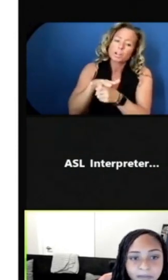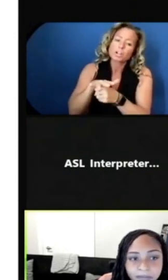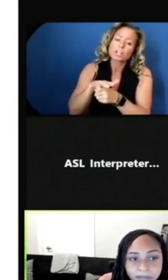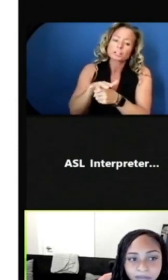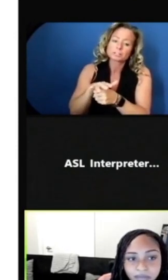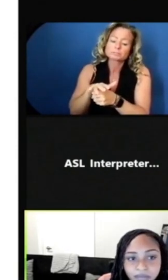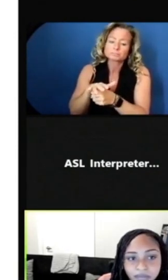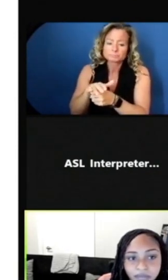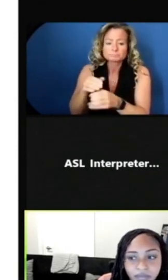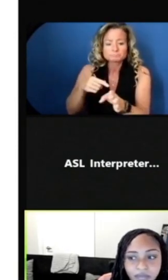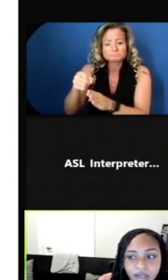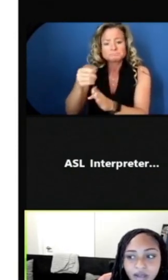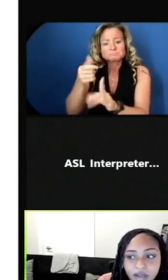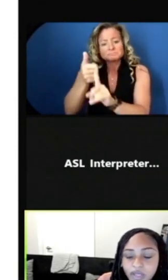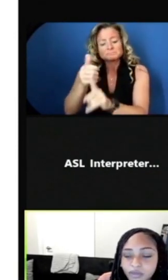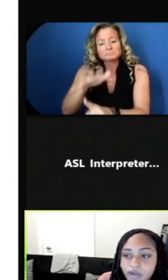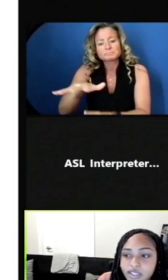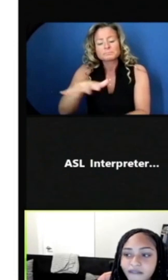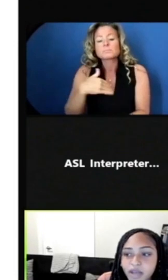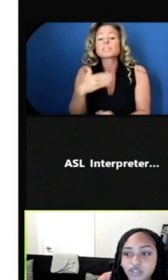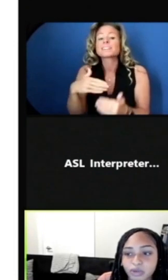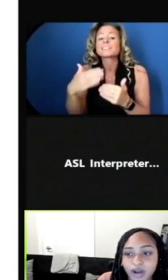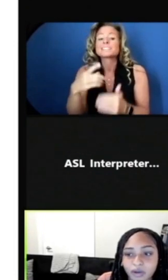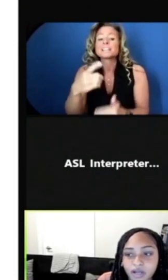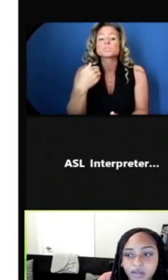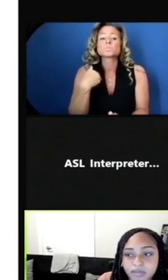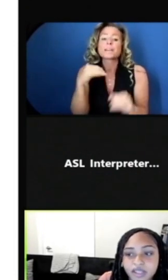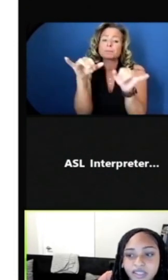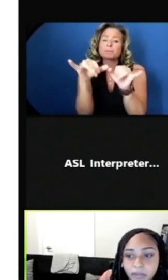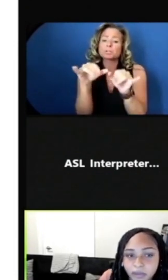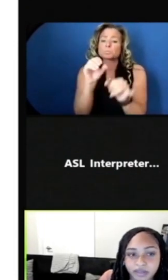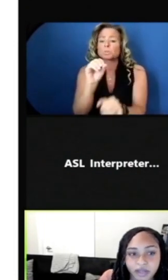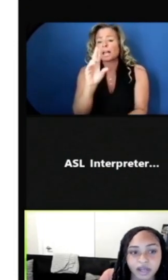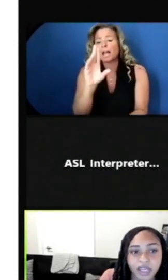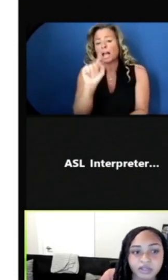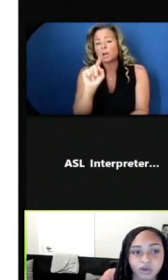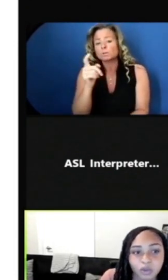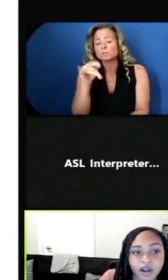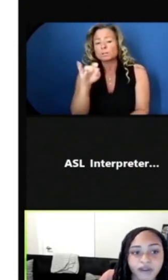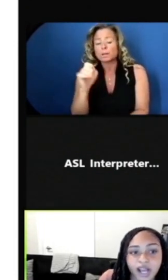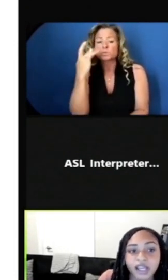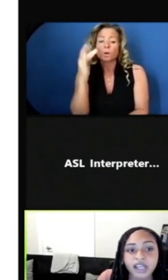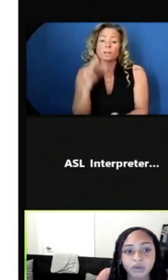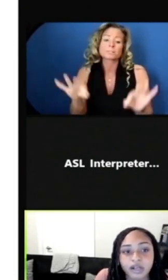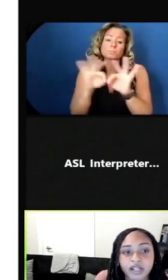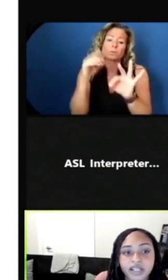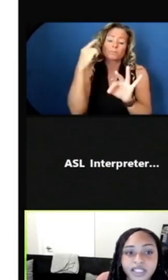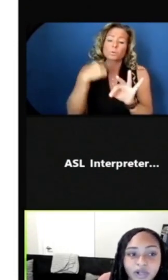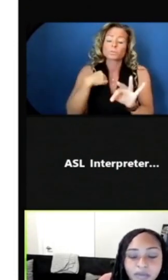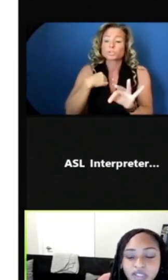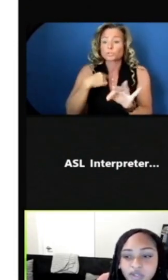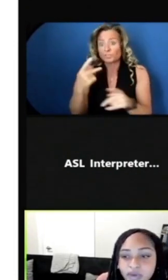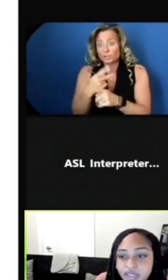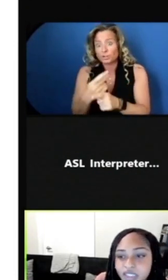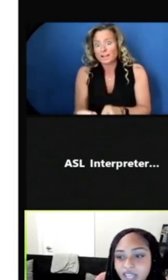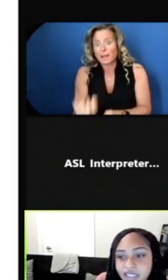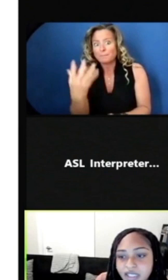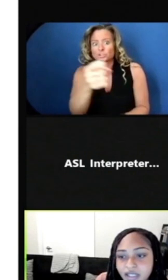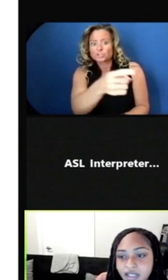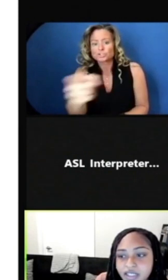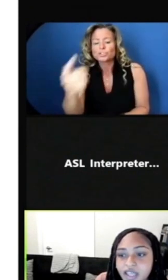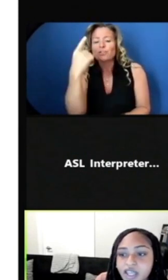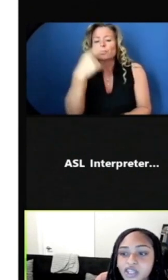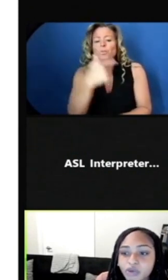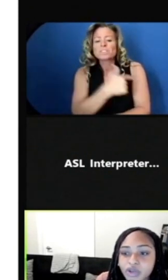please. We, of course, have measurable outcomes because it's important that we're able to quantify what it is that we're able to do at these